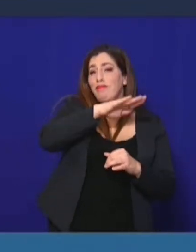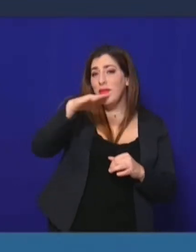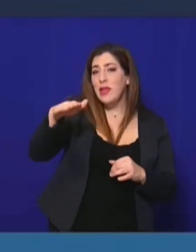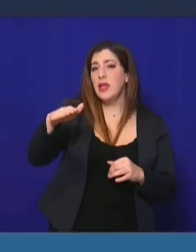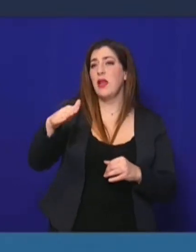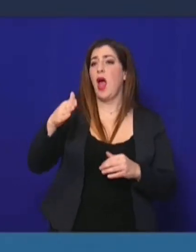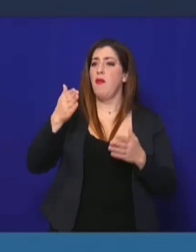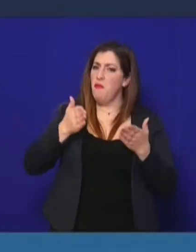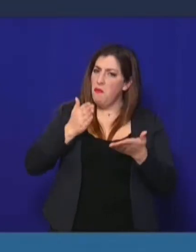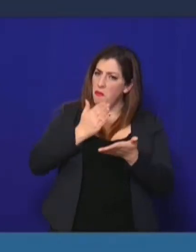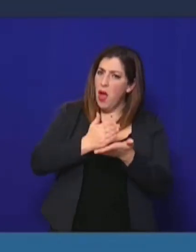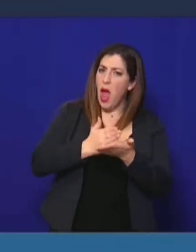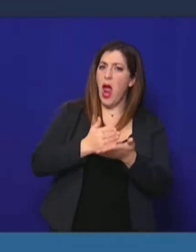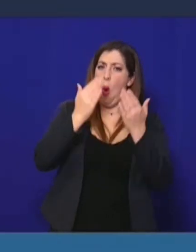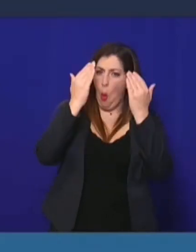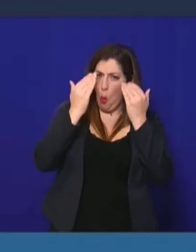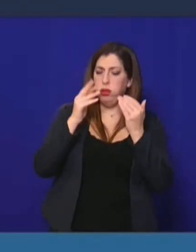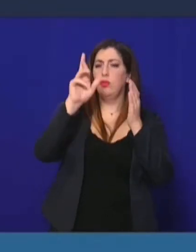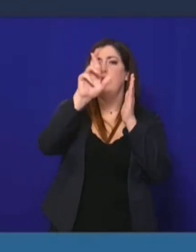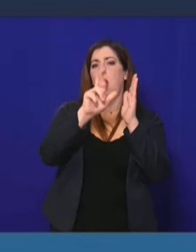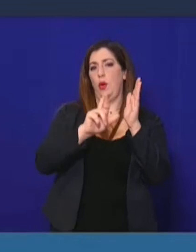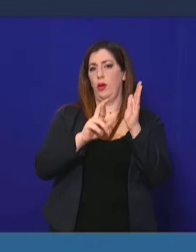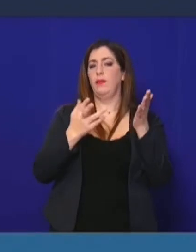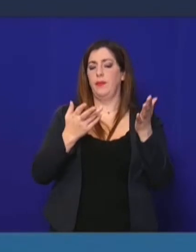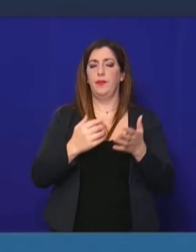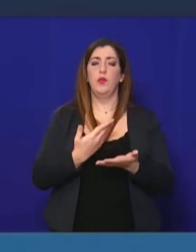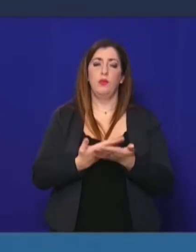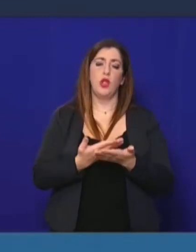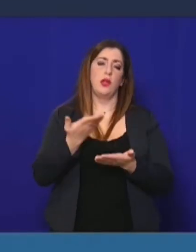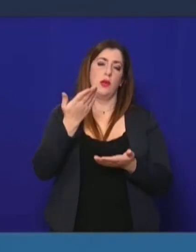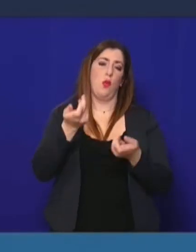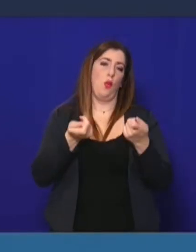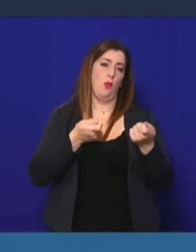il-mezzi li għandna ta' kontroll.